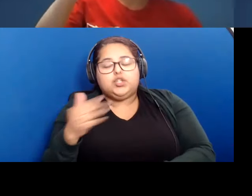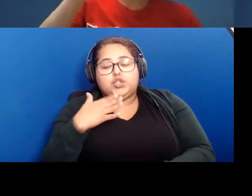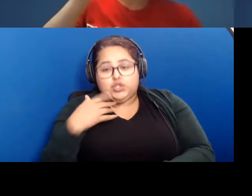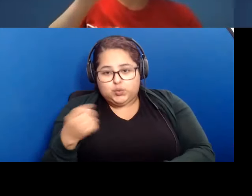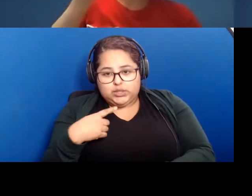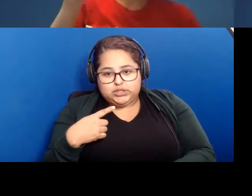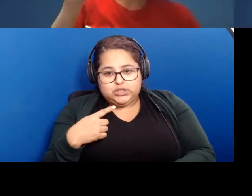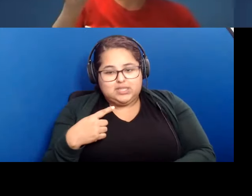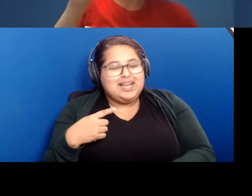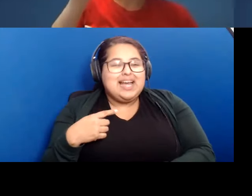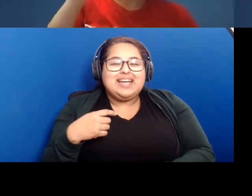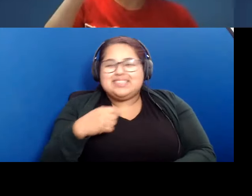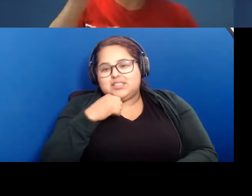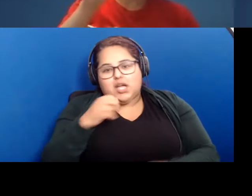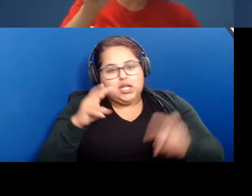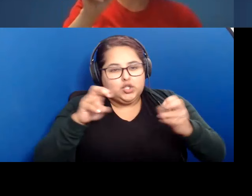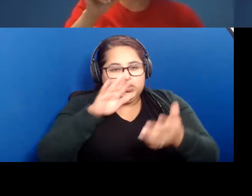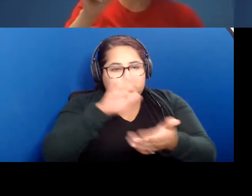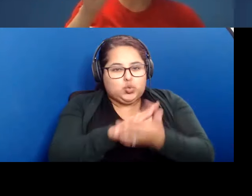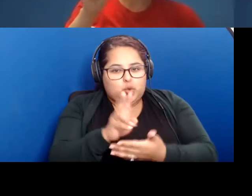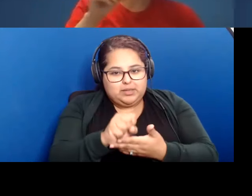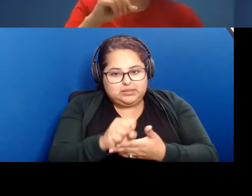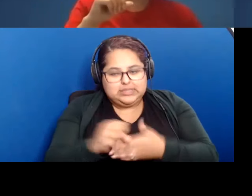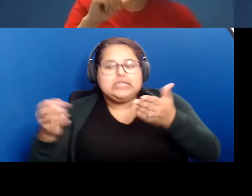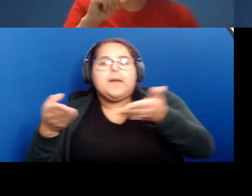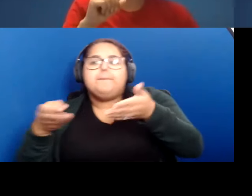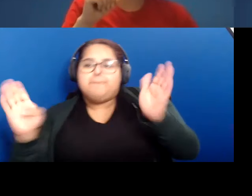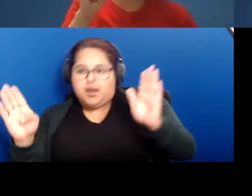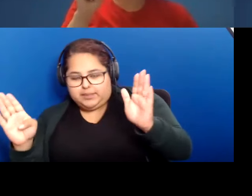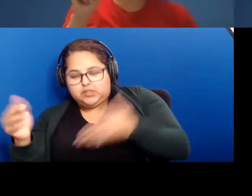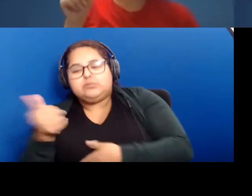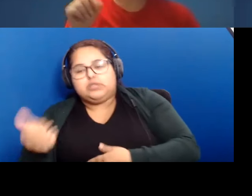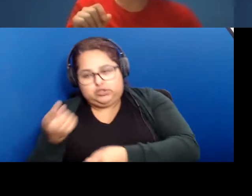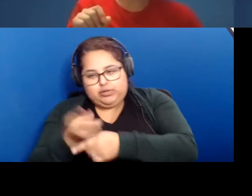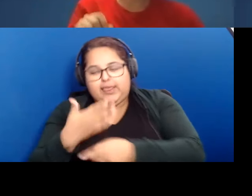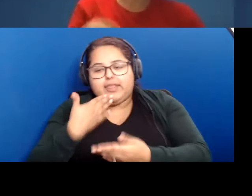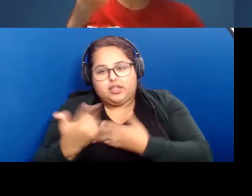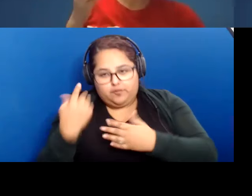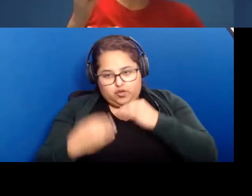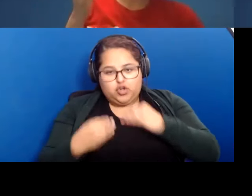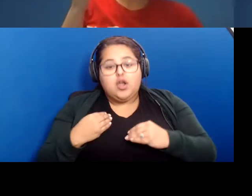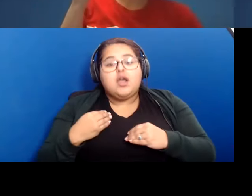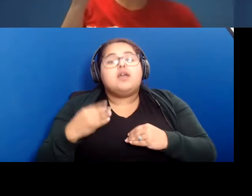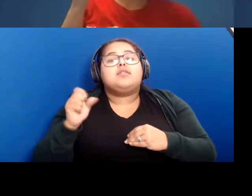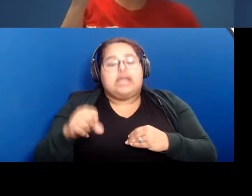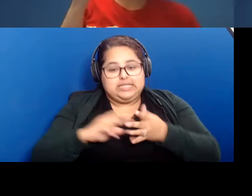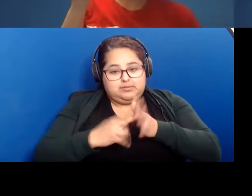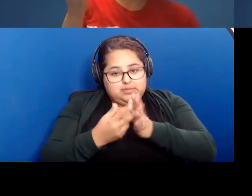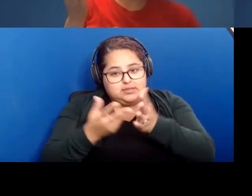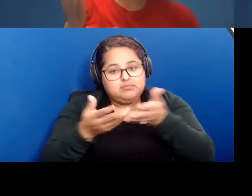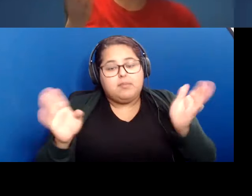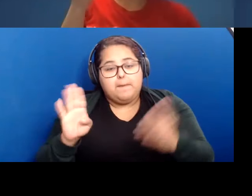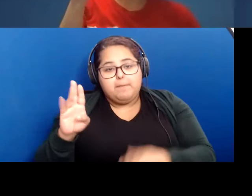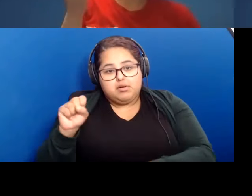It's not a school bus pass, it's a public transportation. Thank you for correcting me. Yes, it's public transportation. So the